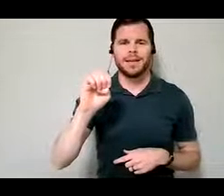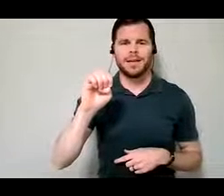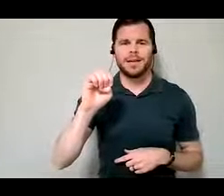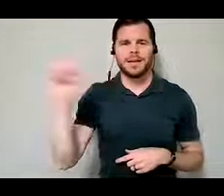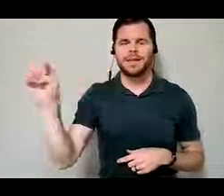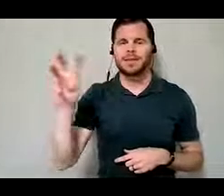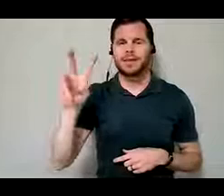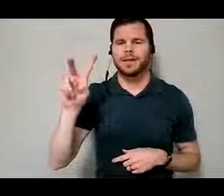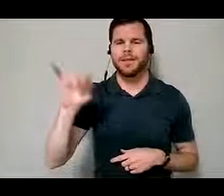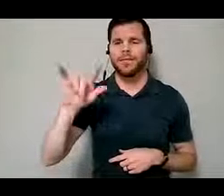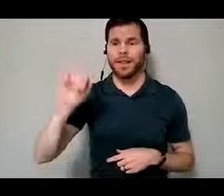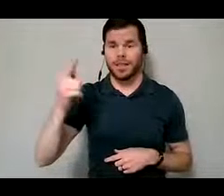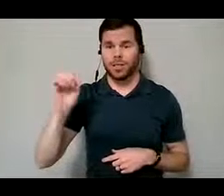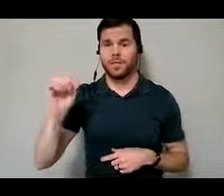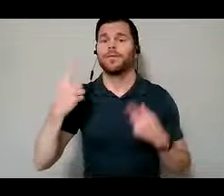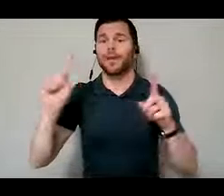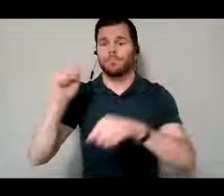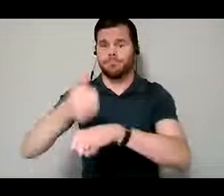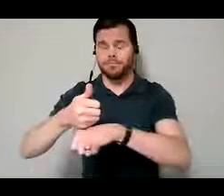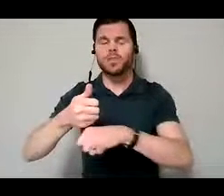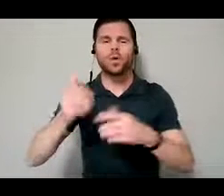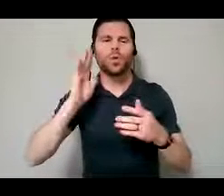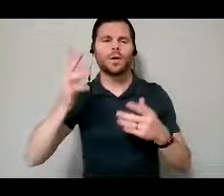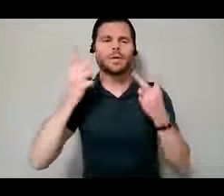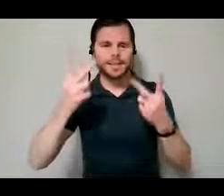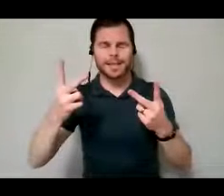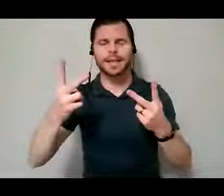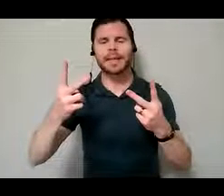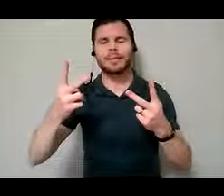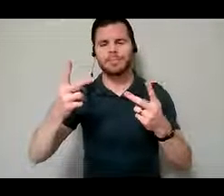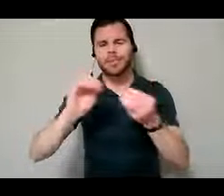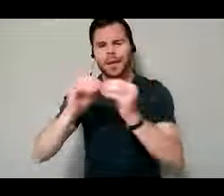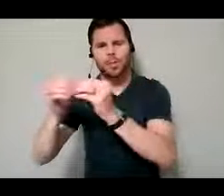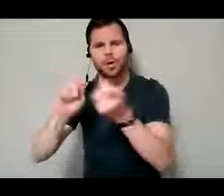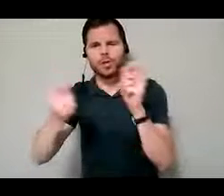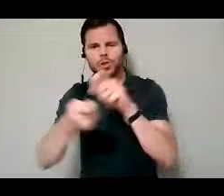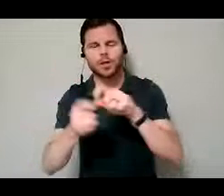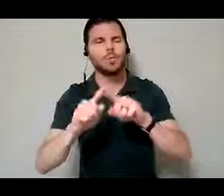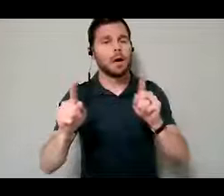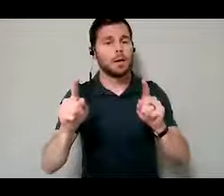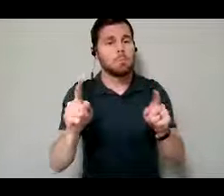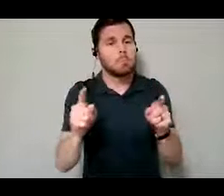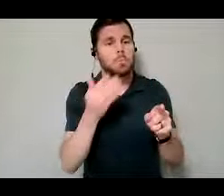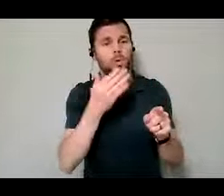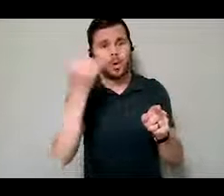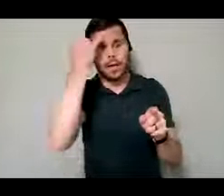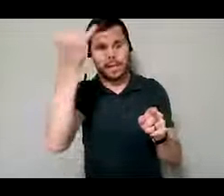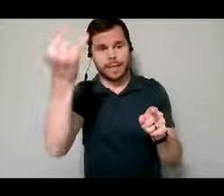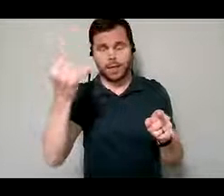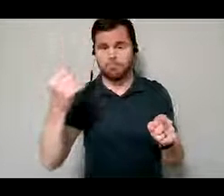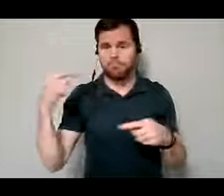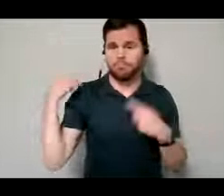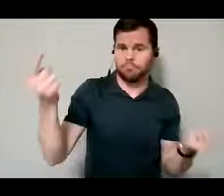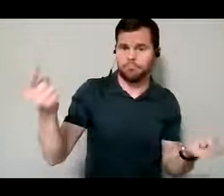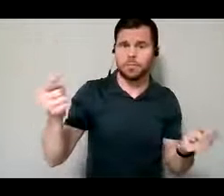we should begin to see percentage of completers increase there. But you can get an idea. So we have been working with